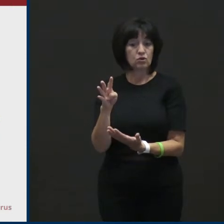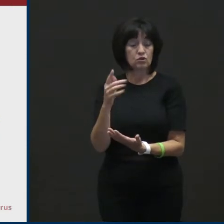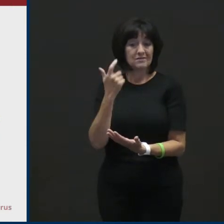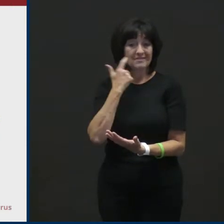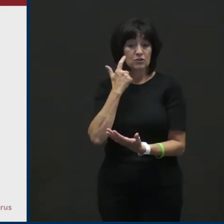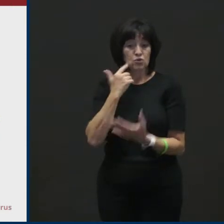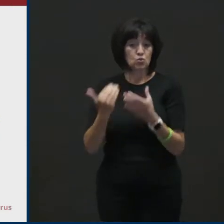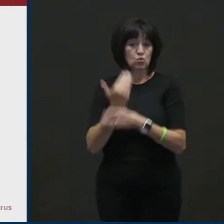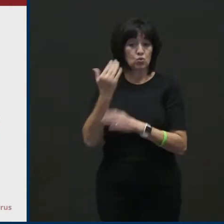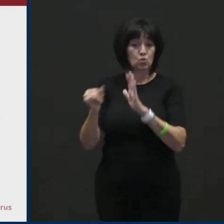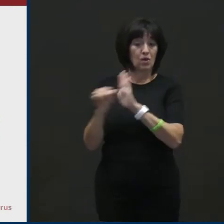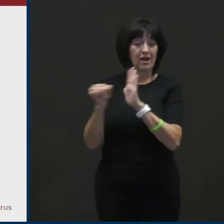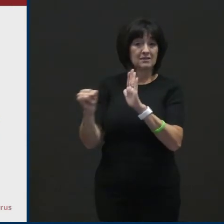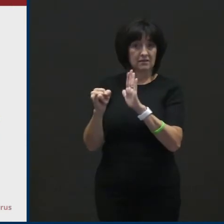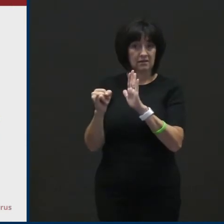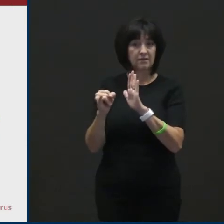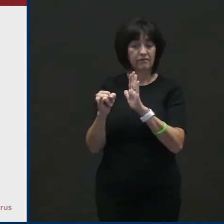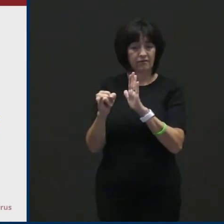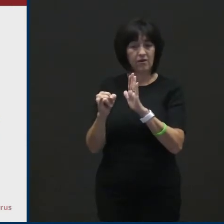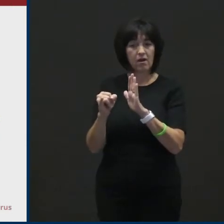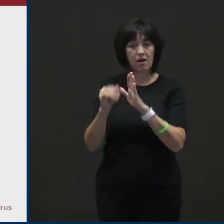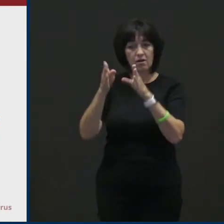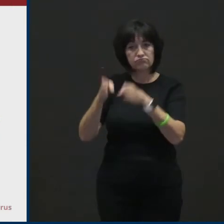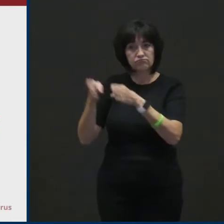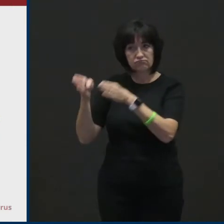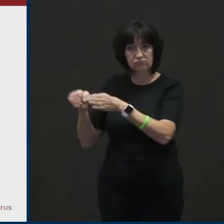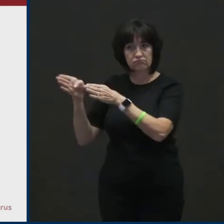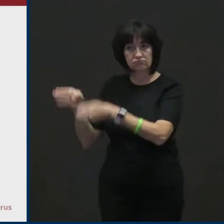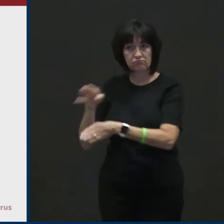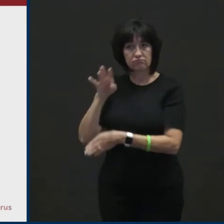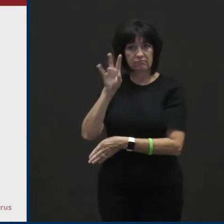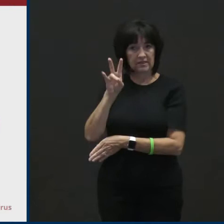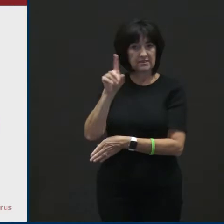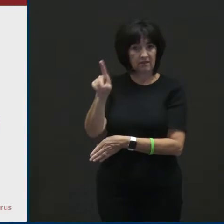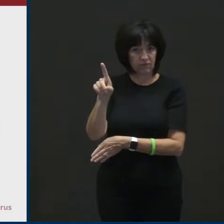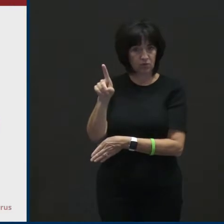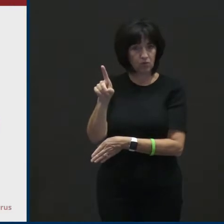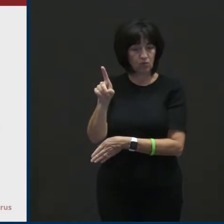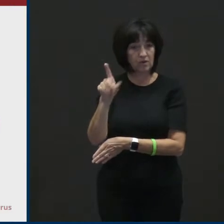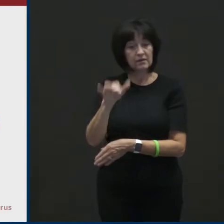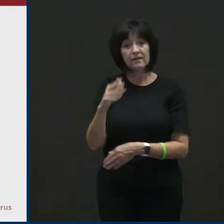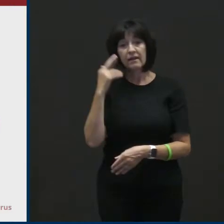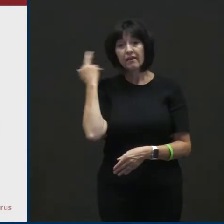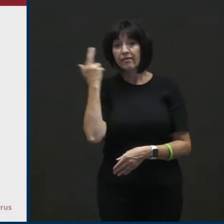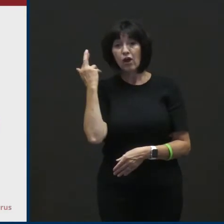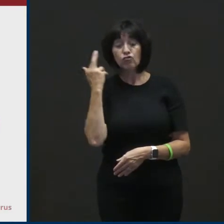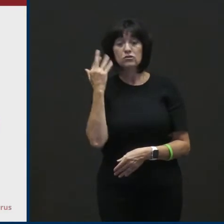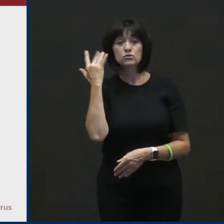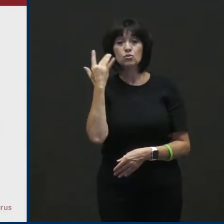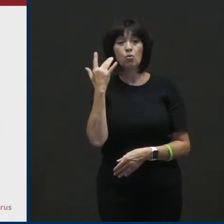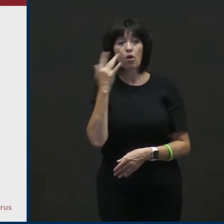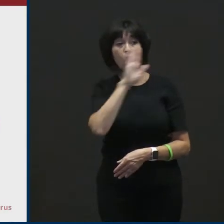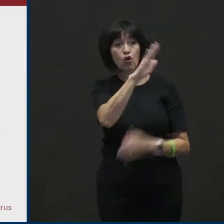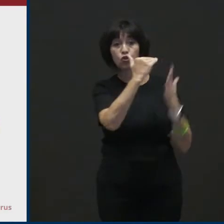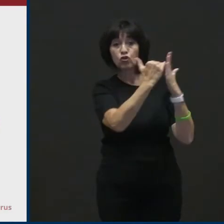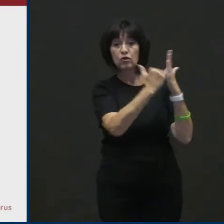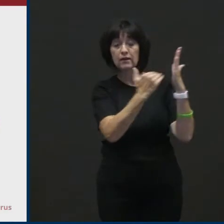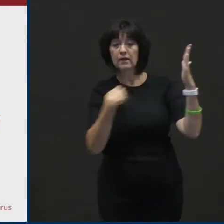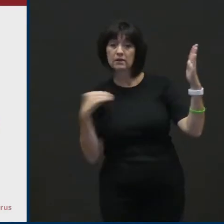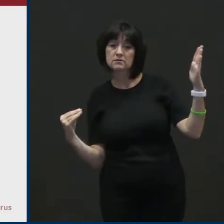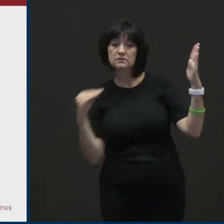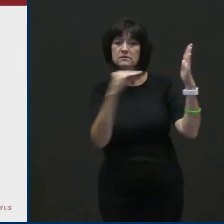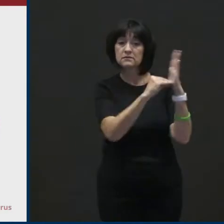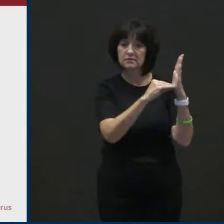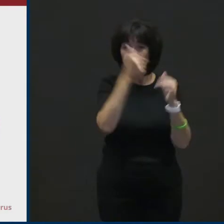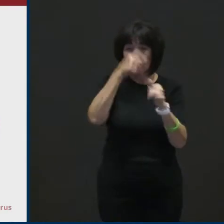97. You can see now on our 7-day average, we're 71. The reason we got put back on the list last week, as I